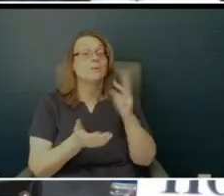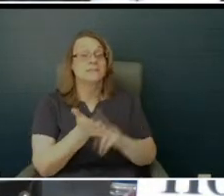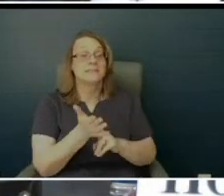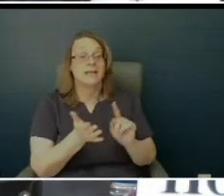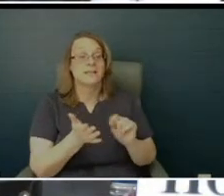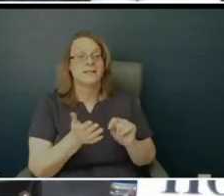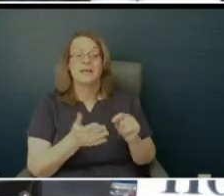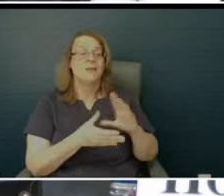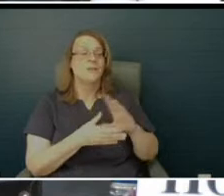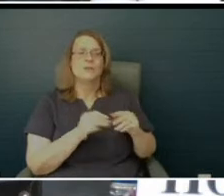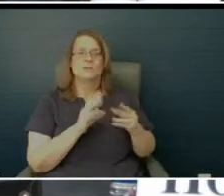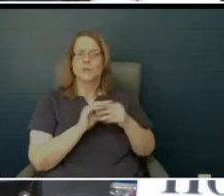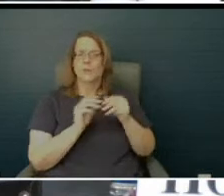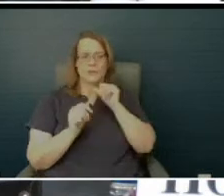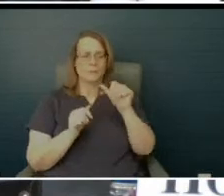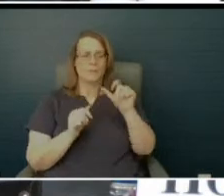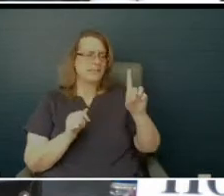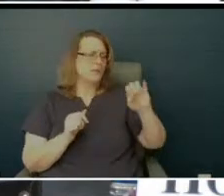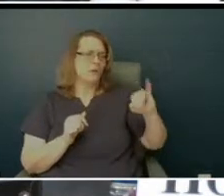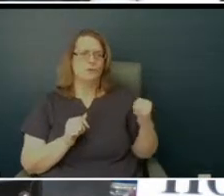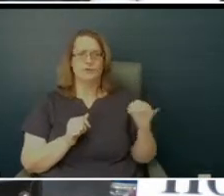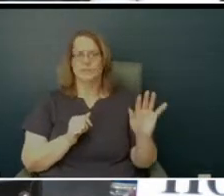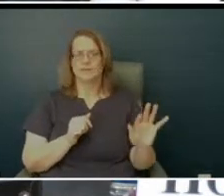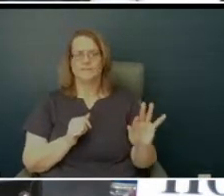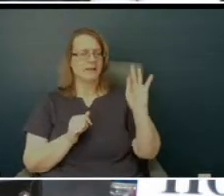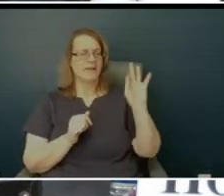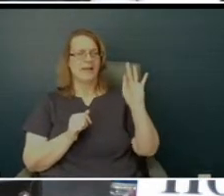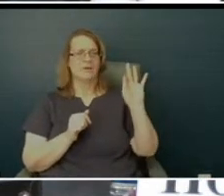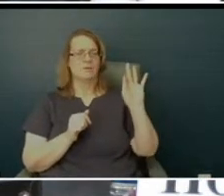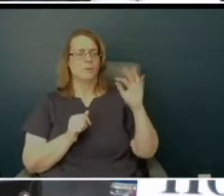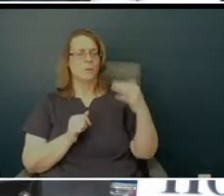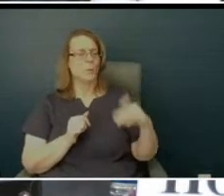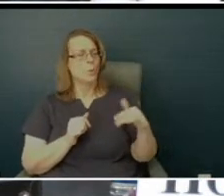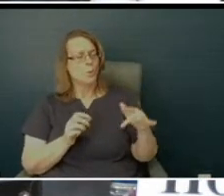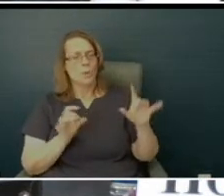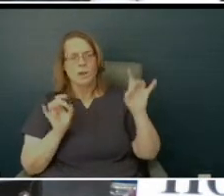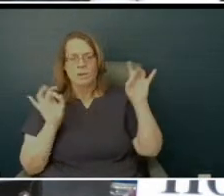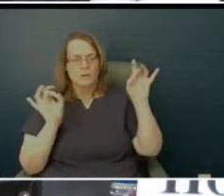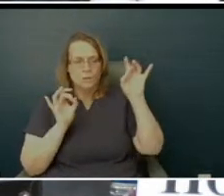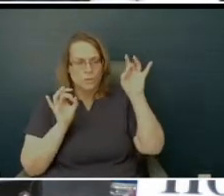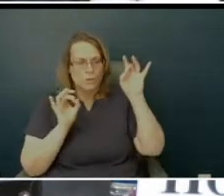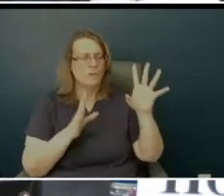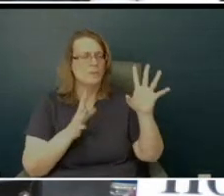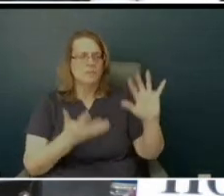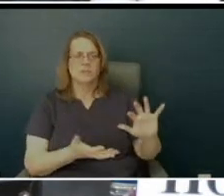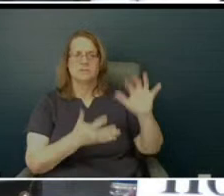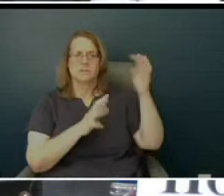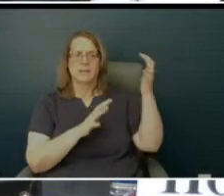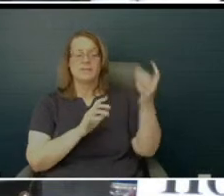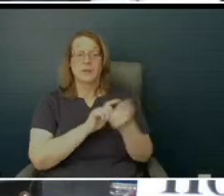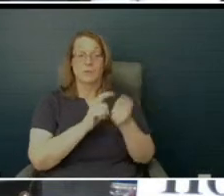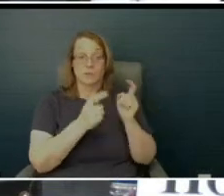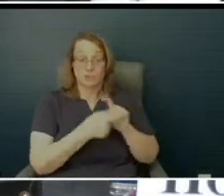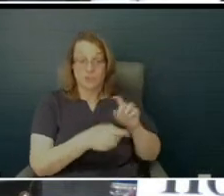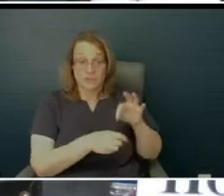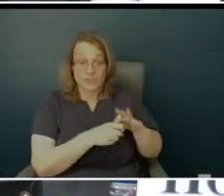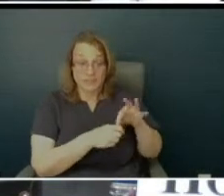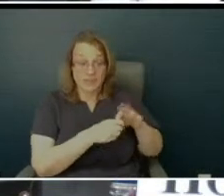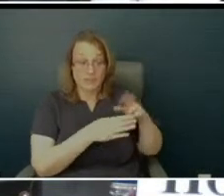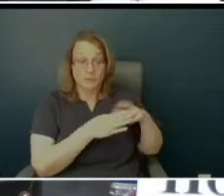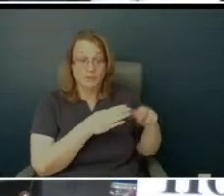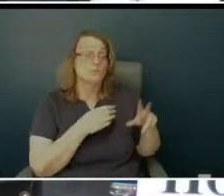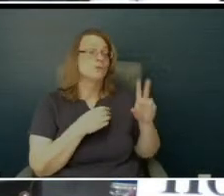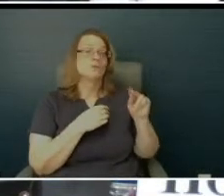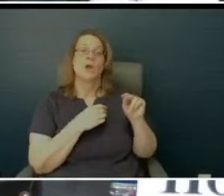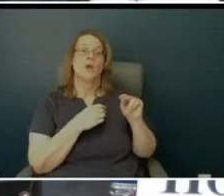the Department of Justice has found massive corruption that would have changed the result of the election. It's going to be the disaster of